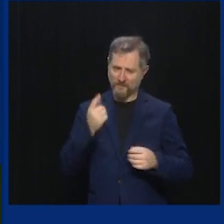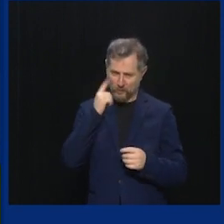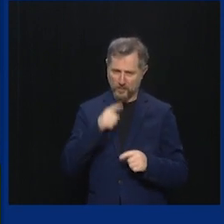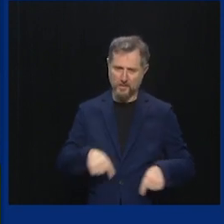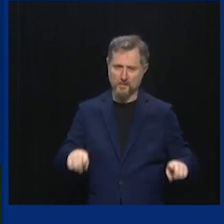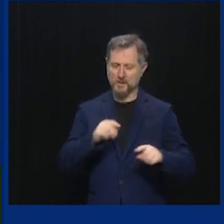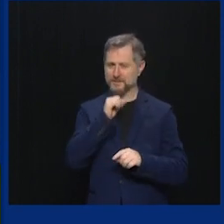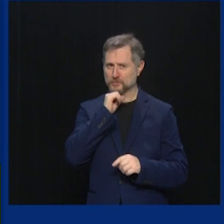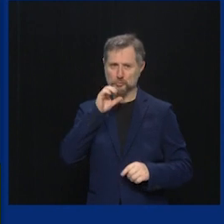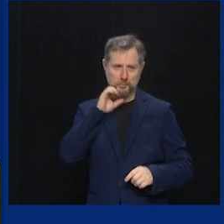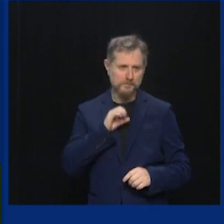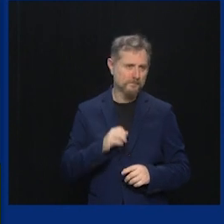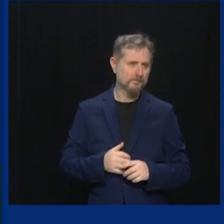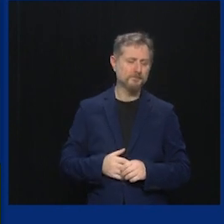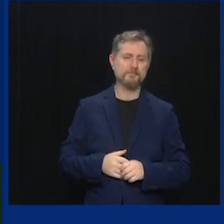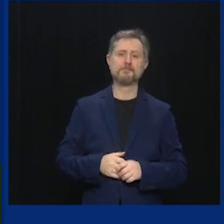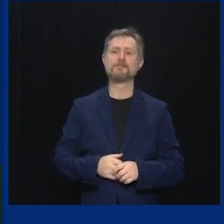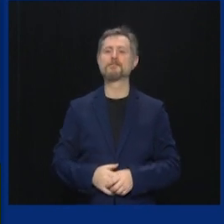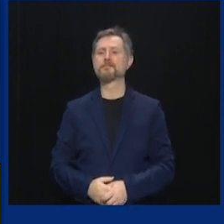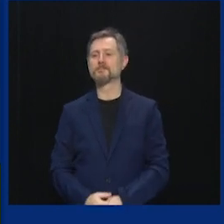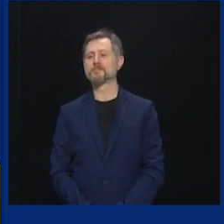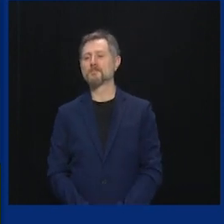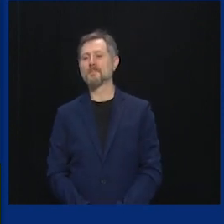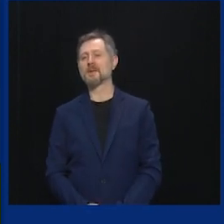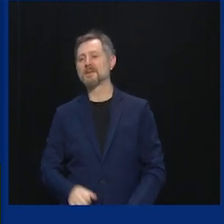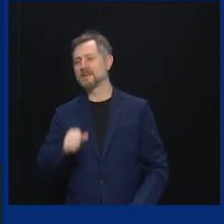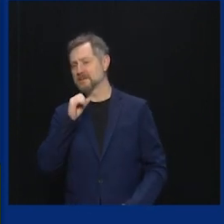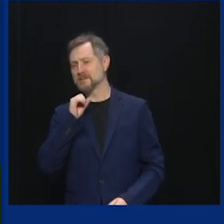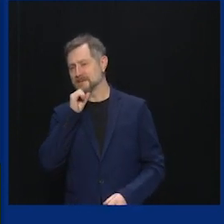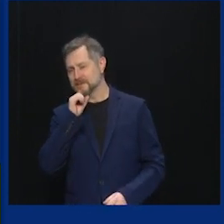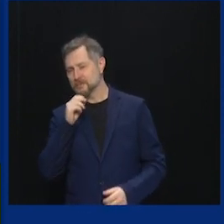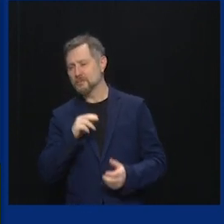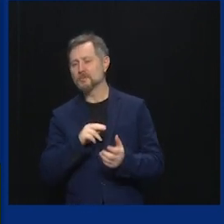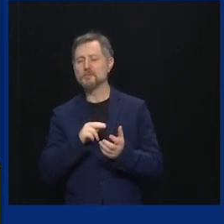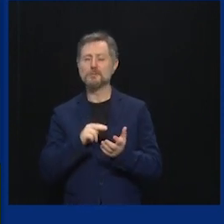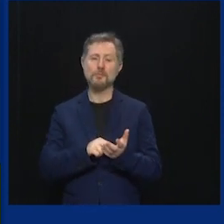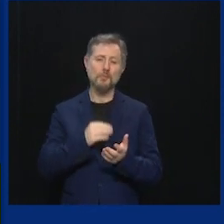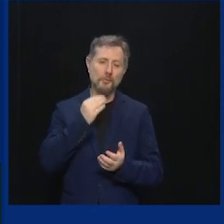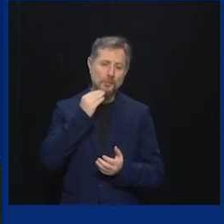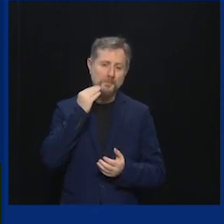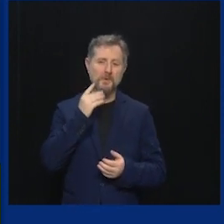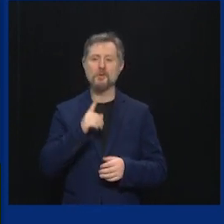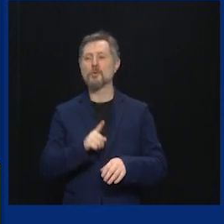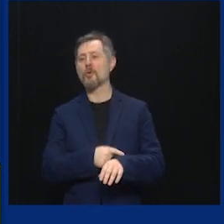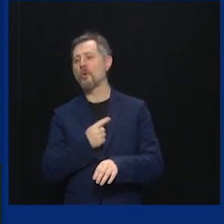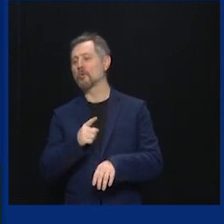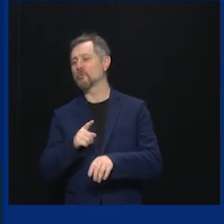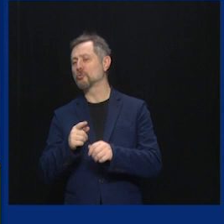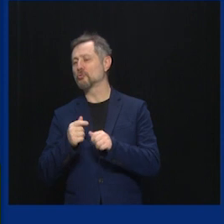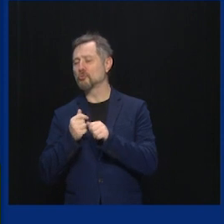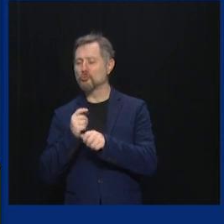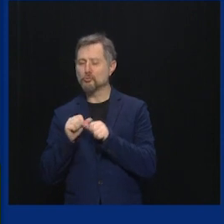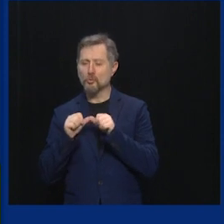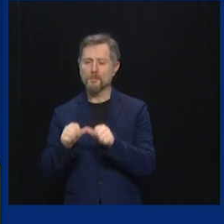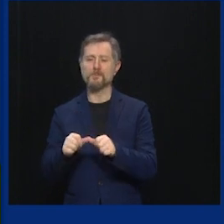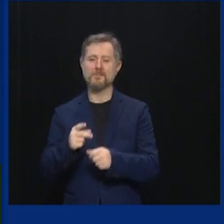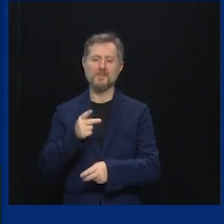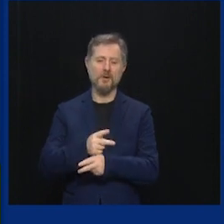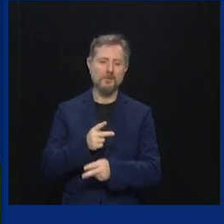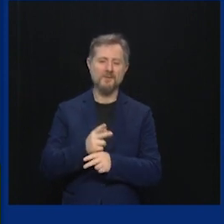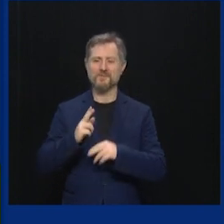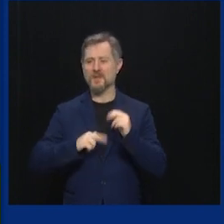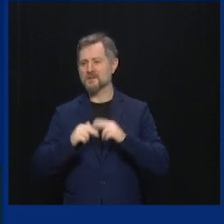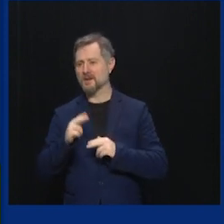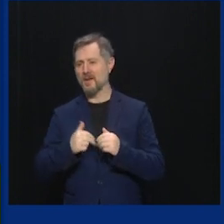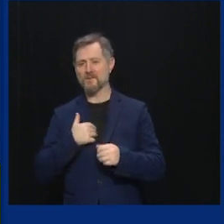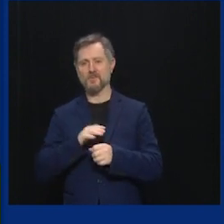talked to the nursing homes and long-term health facilities. We told them to make sure that they had as many places available, that boosters could be